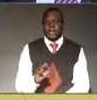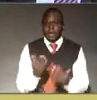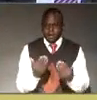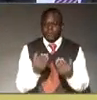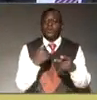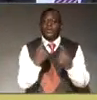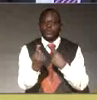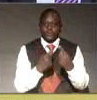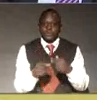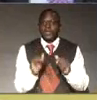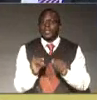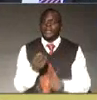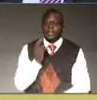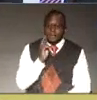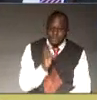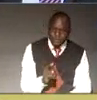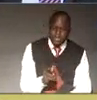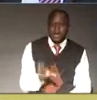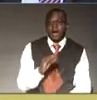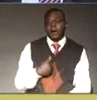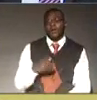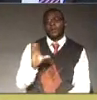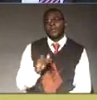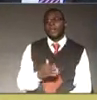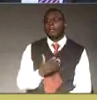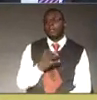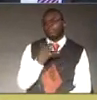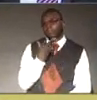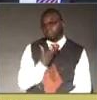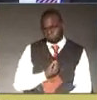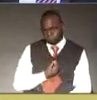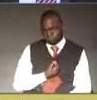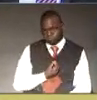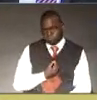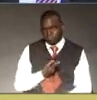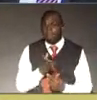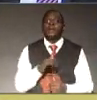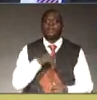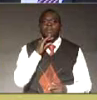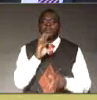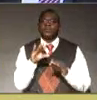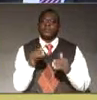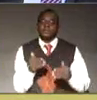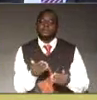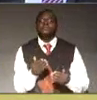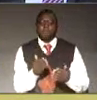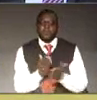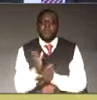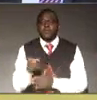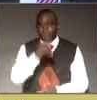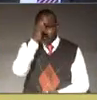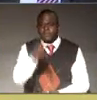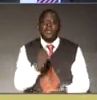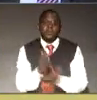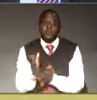now, I could see our colleagues were not very happy, but they were very satisfied with the outcome. That's